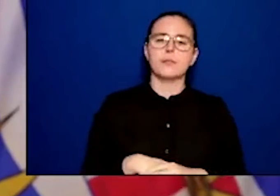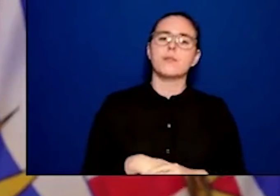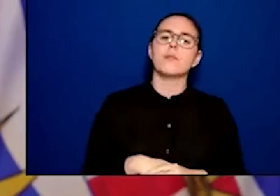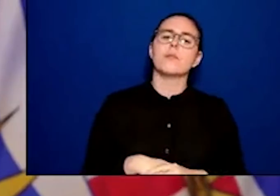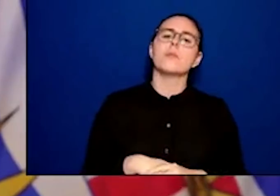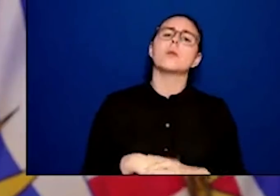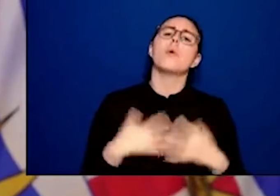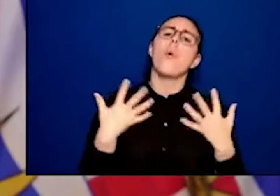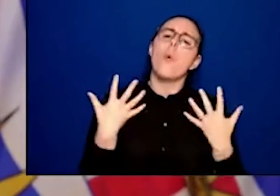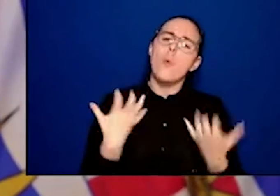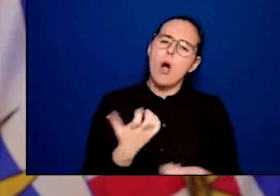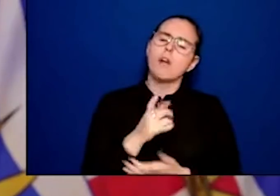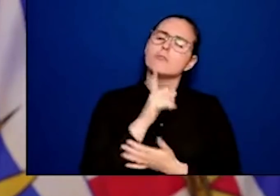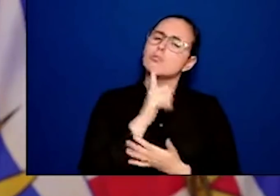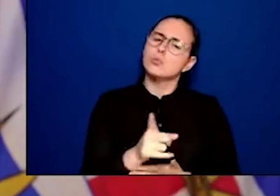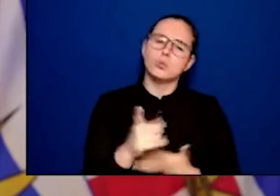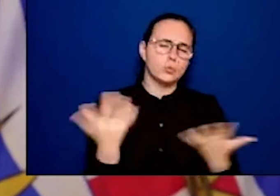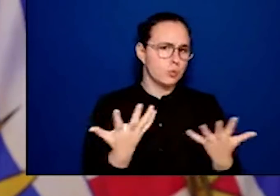illness.